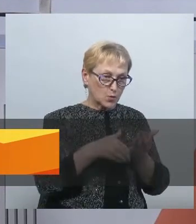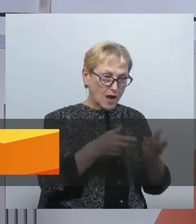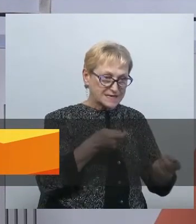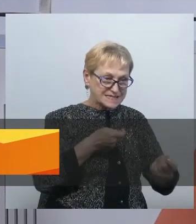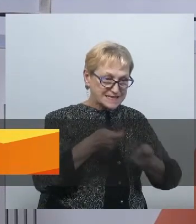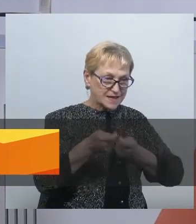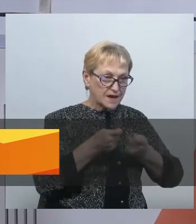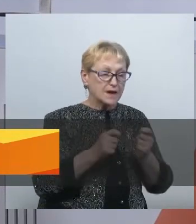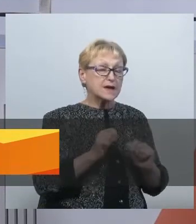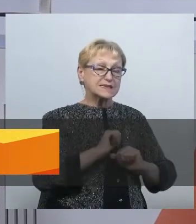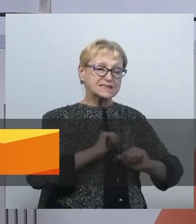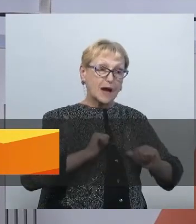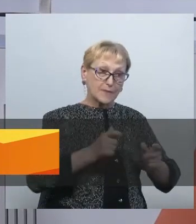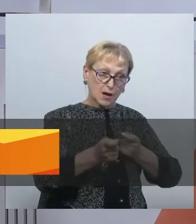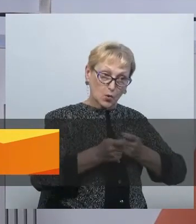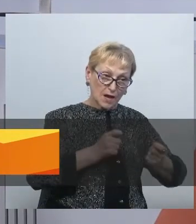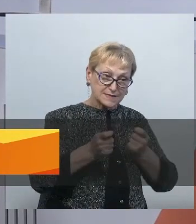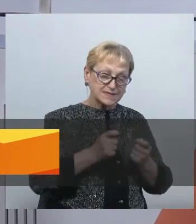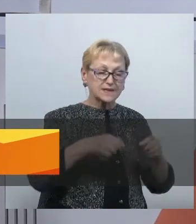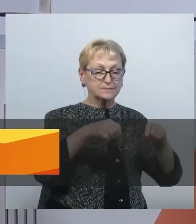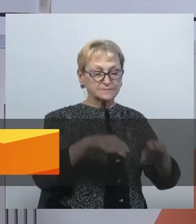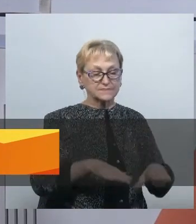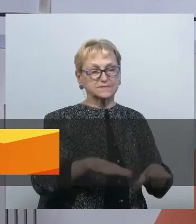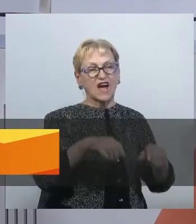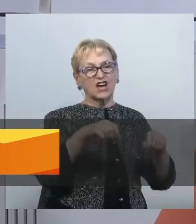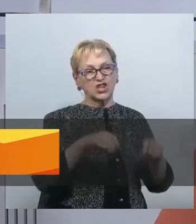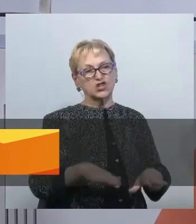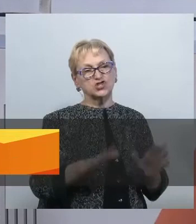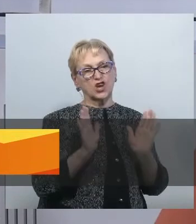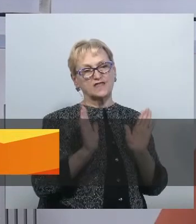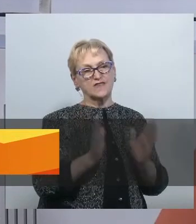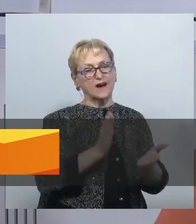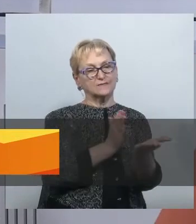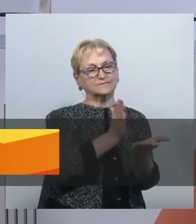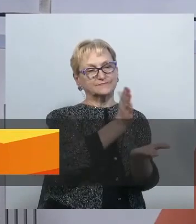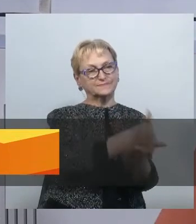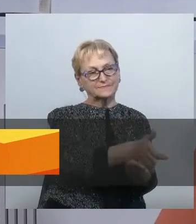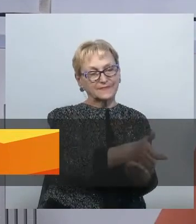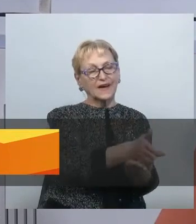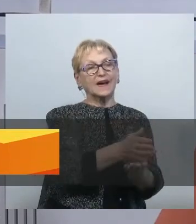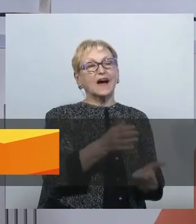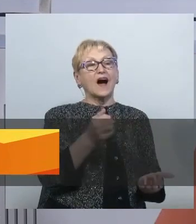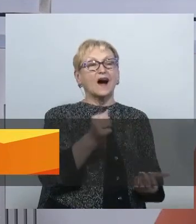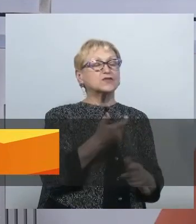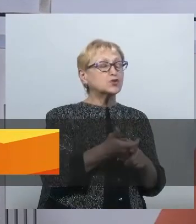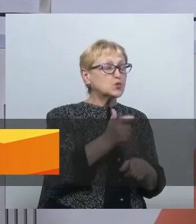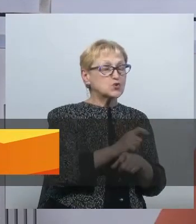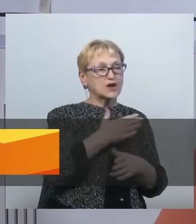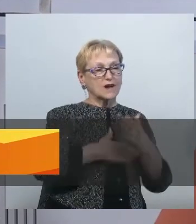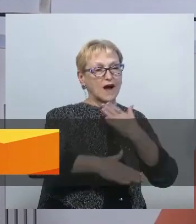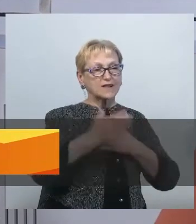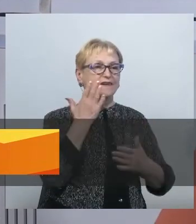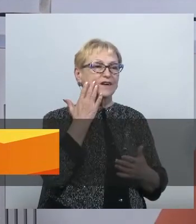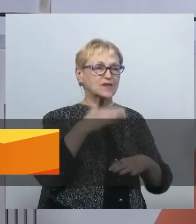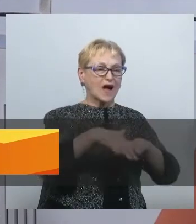transform self-regulation from the problem to a solution. I'll be very glad if the audience